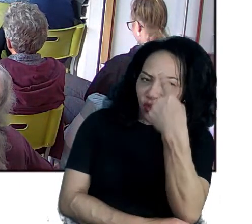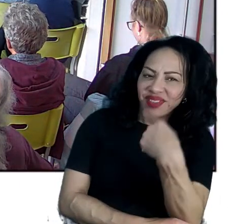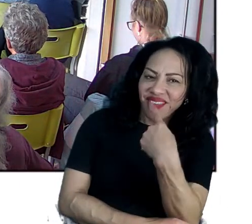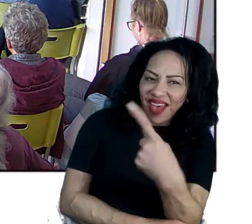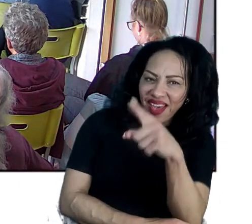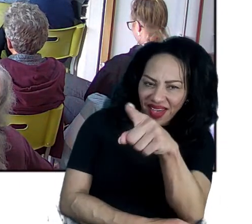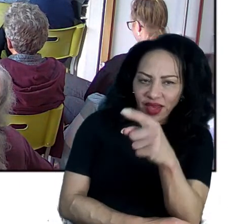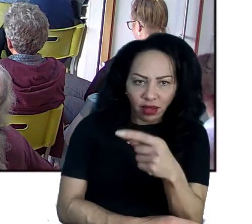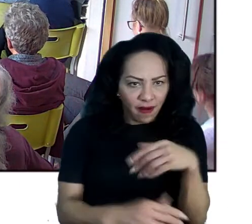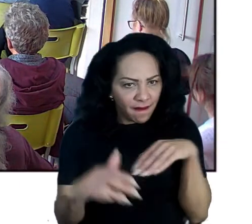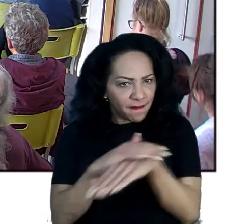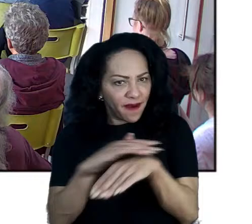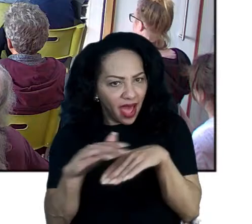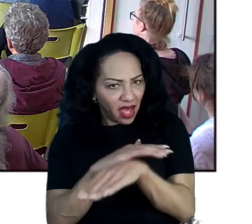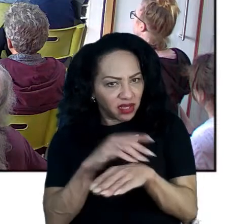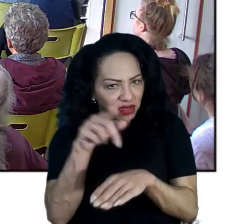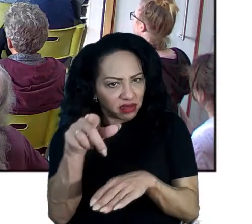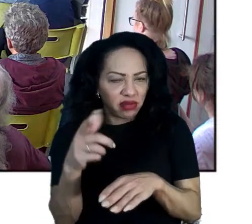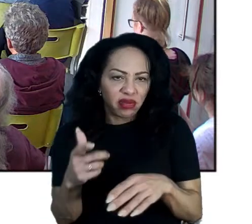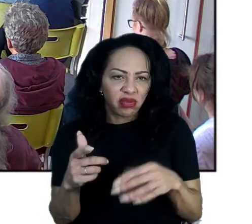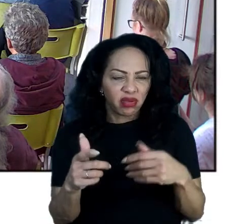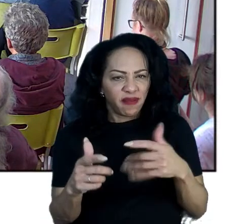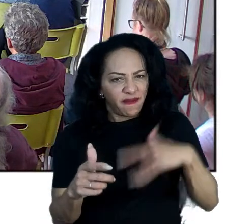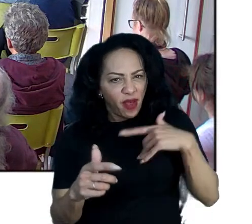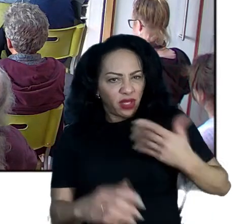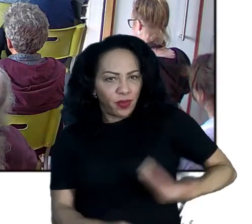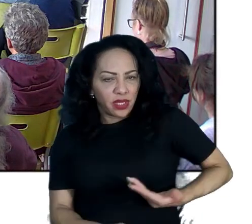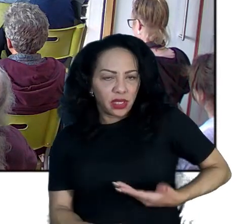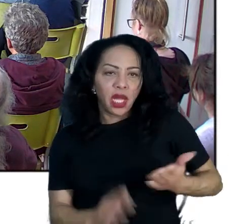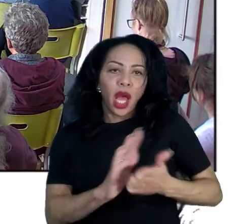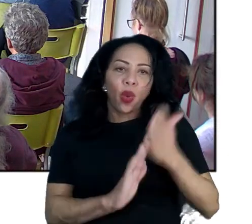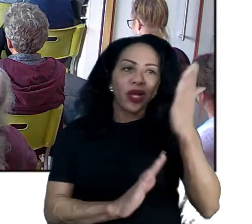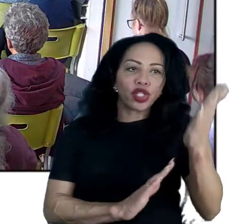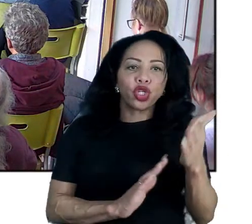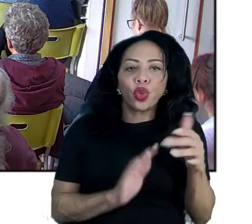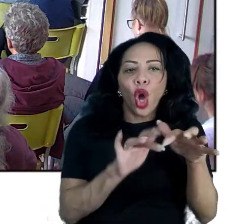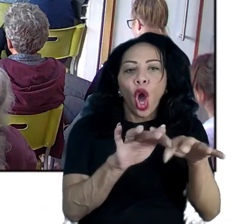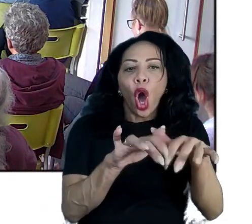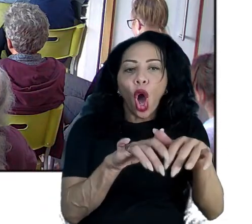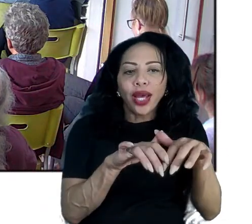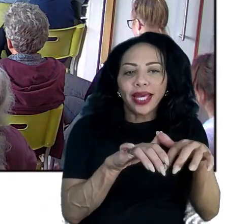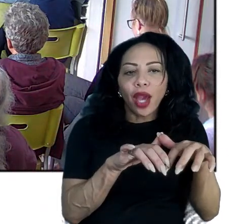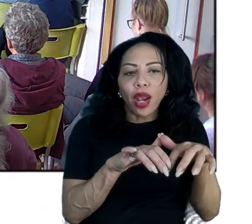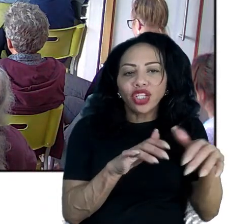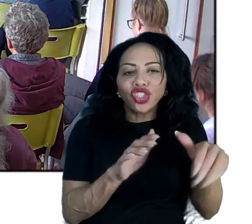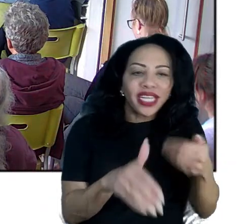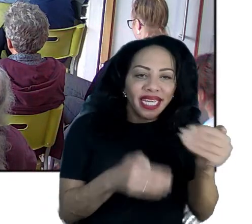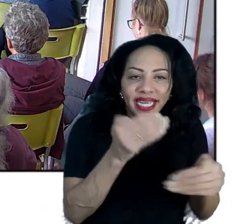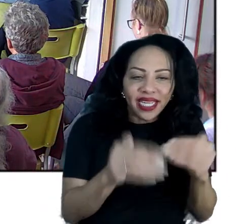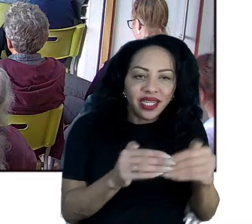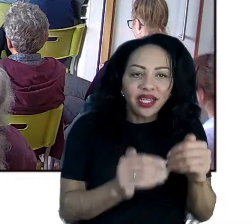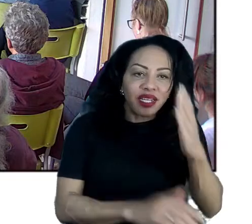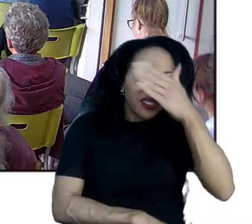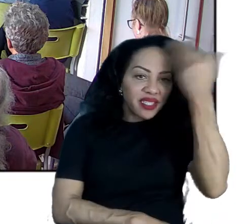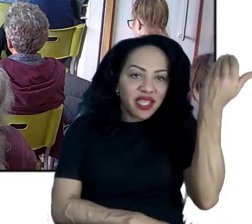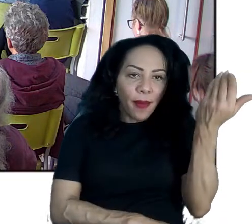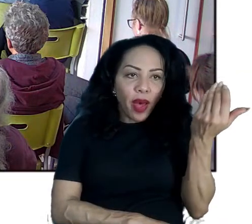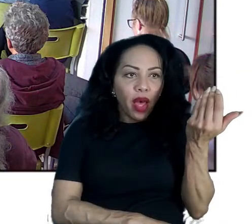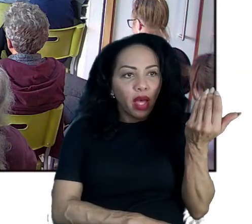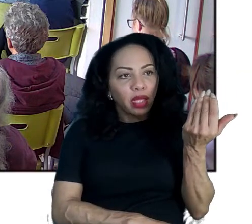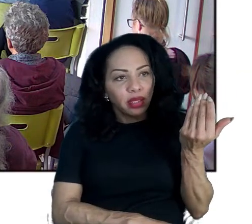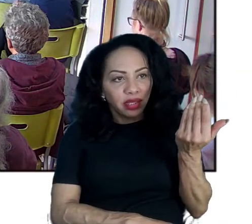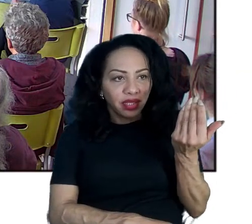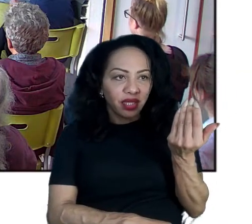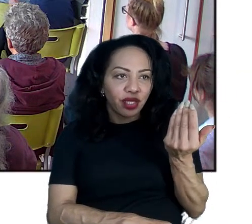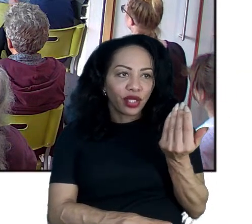went to the Media Archaeology summer school, there were people there who were in their kind of 20s and 30s, and I remember saying to the, and